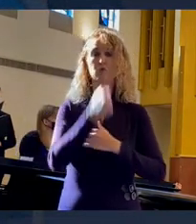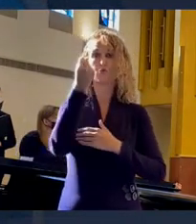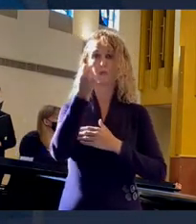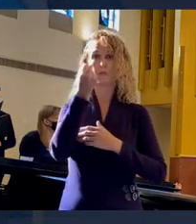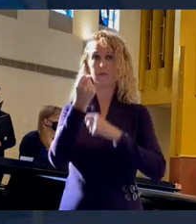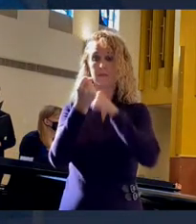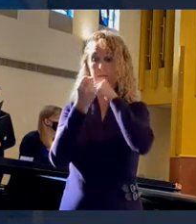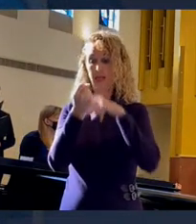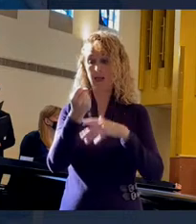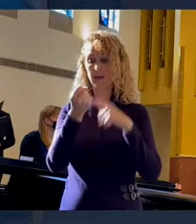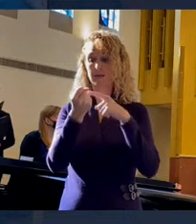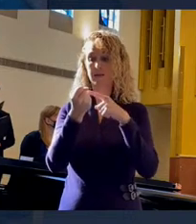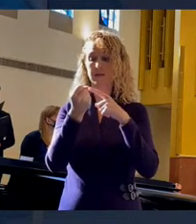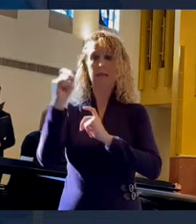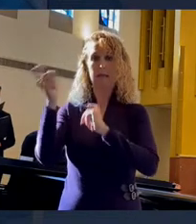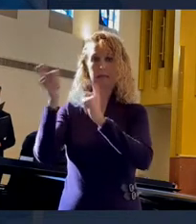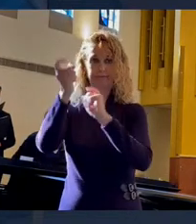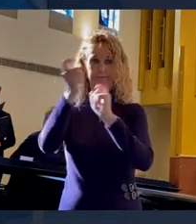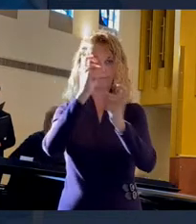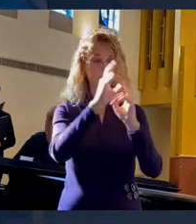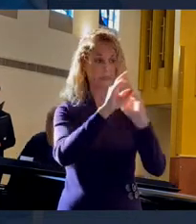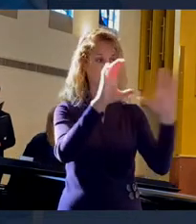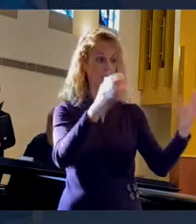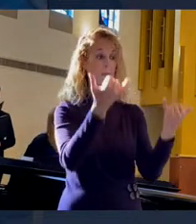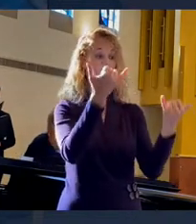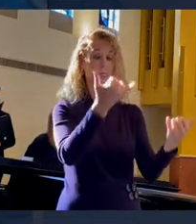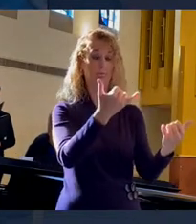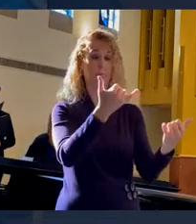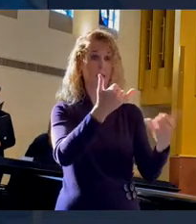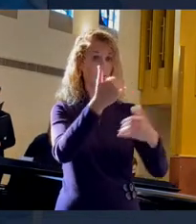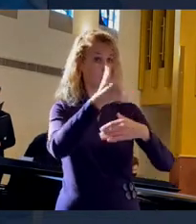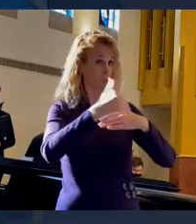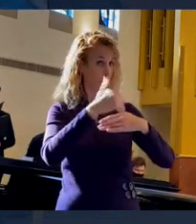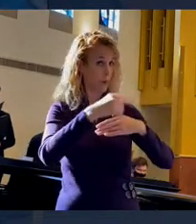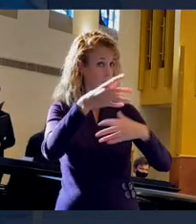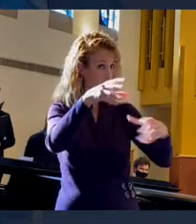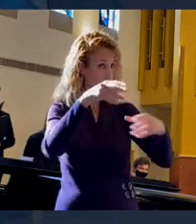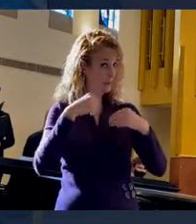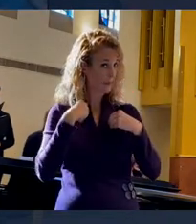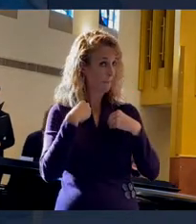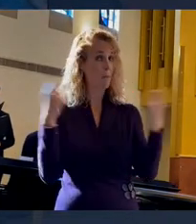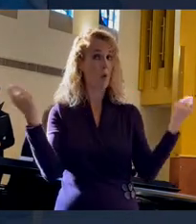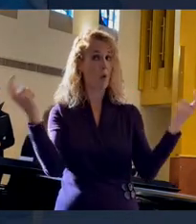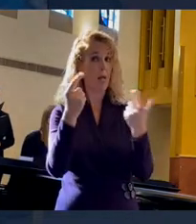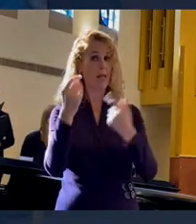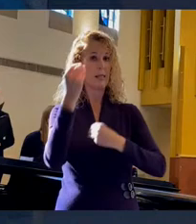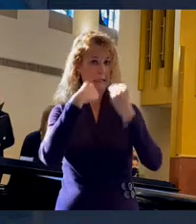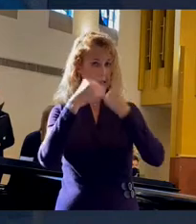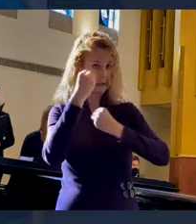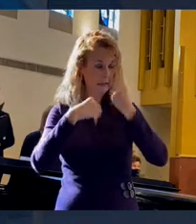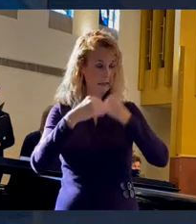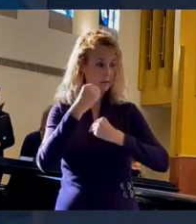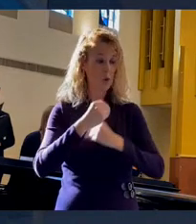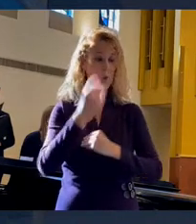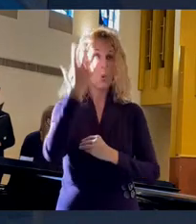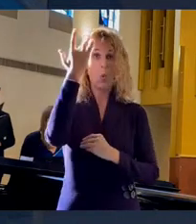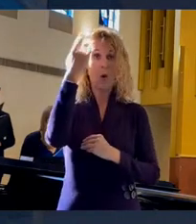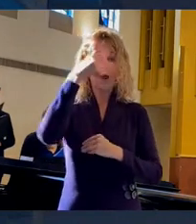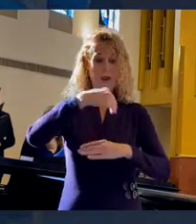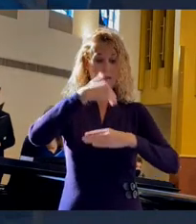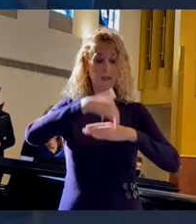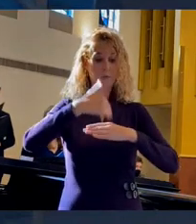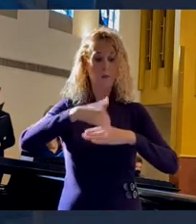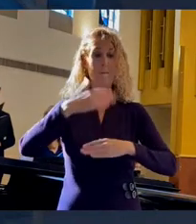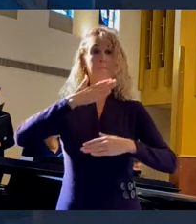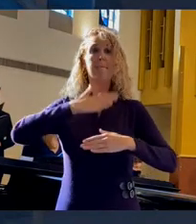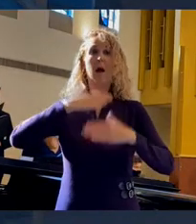said the blessing, and gave it to his disciples, saying, "Take this, all of you, and eat of it, for this